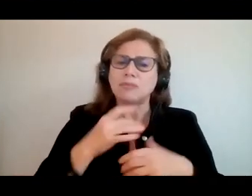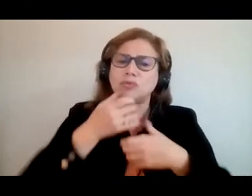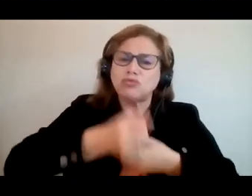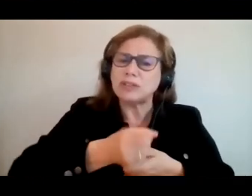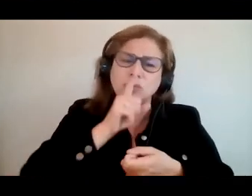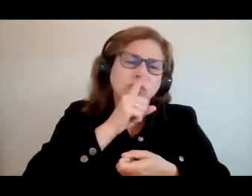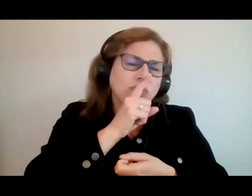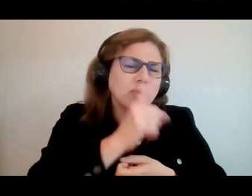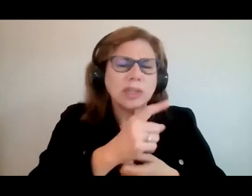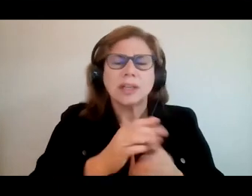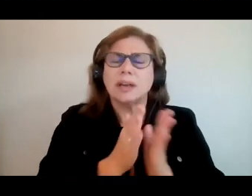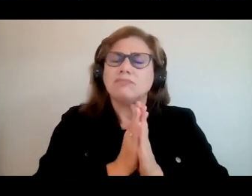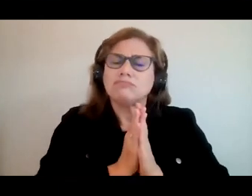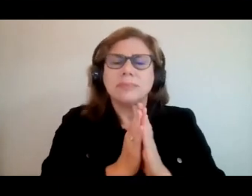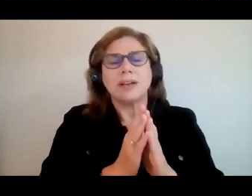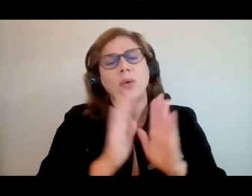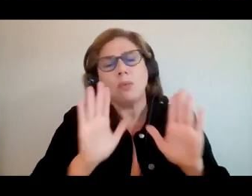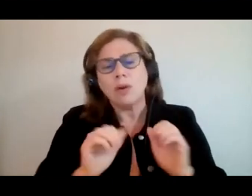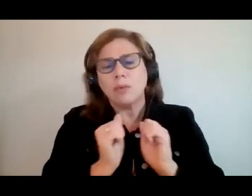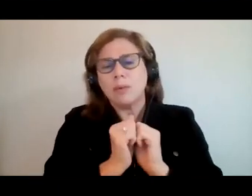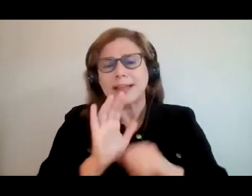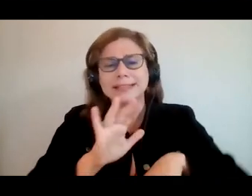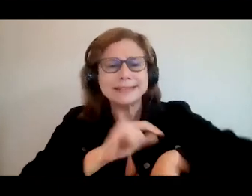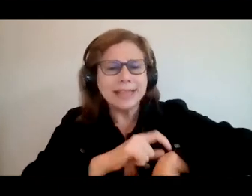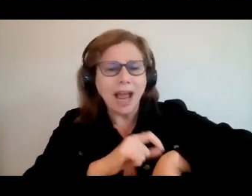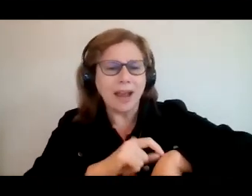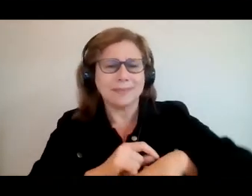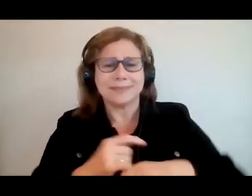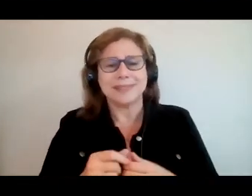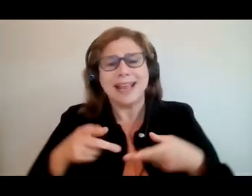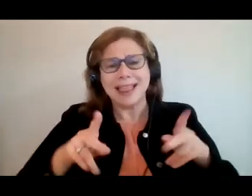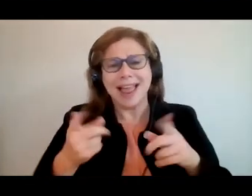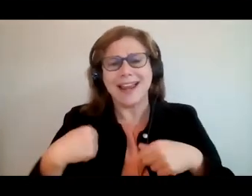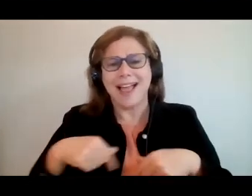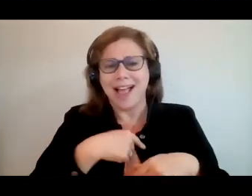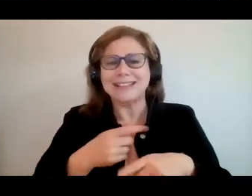let us come and invade his life for a week almost, you know.